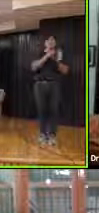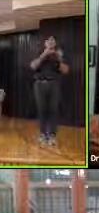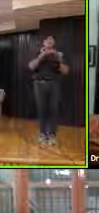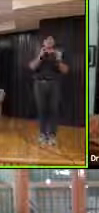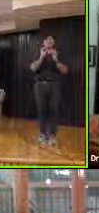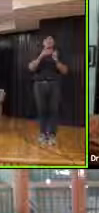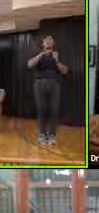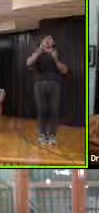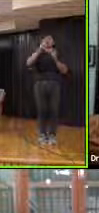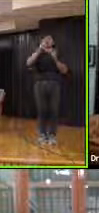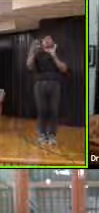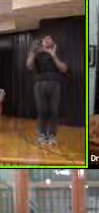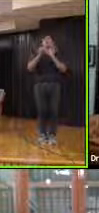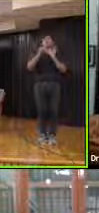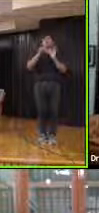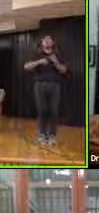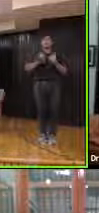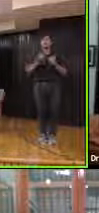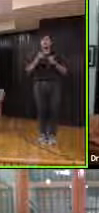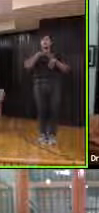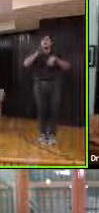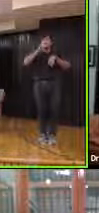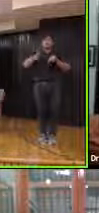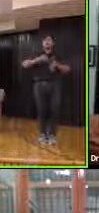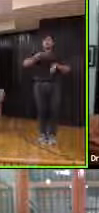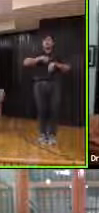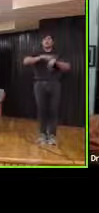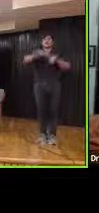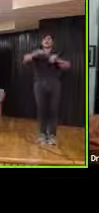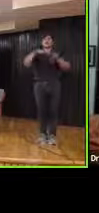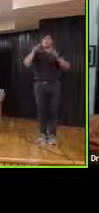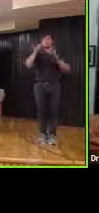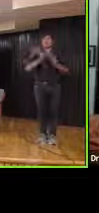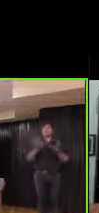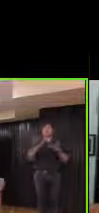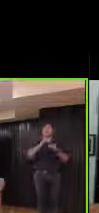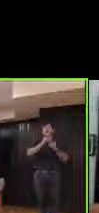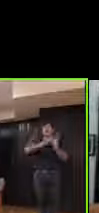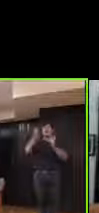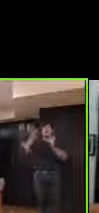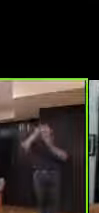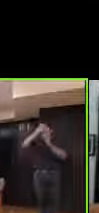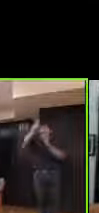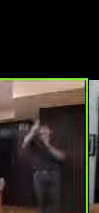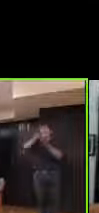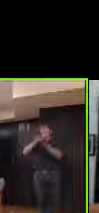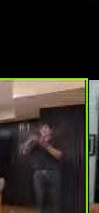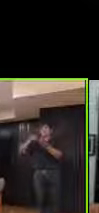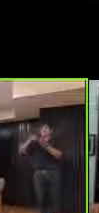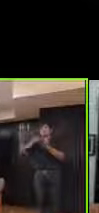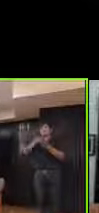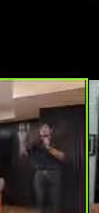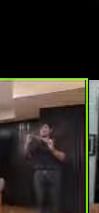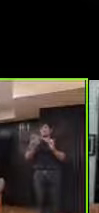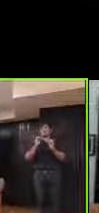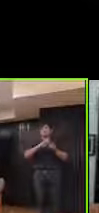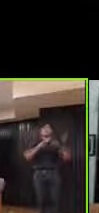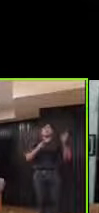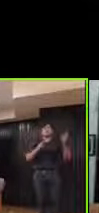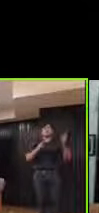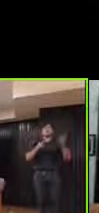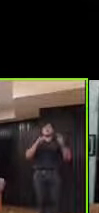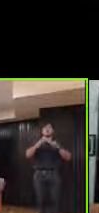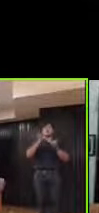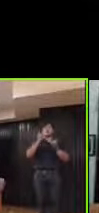why 370 is needed. It is the need of the hour because it's not like the other princely states. But he hopes that in due course of